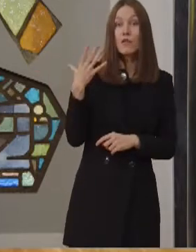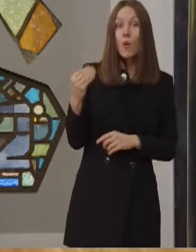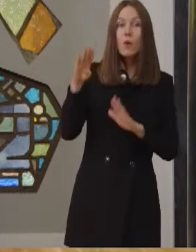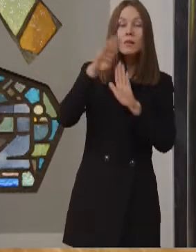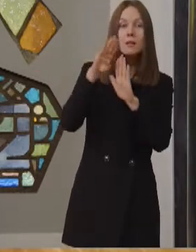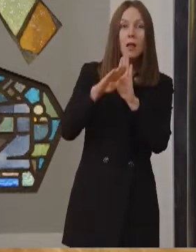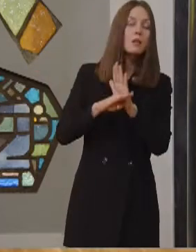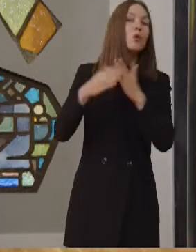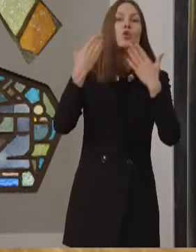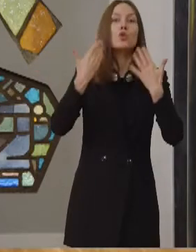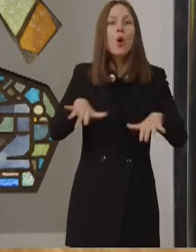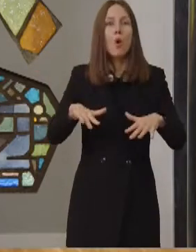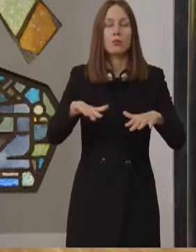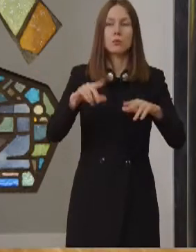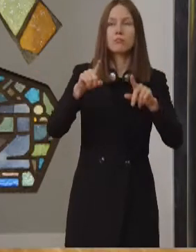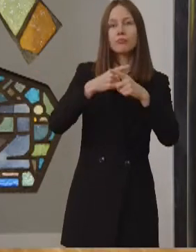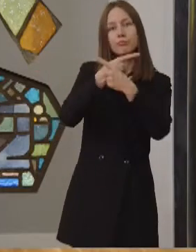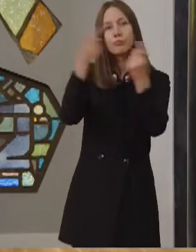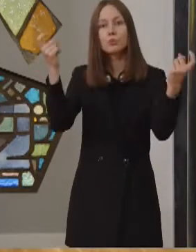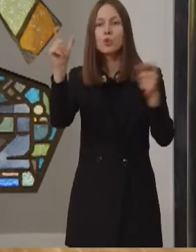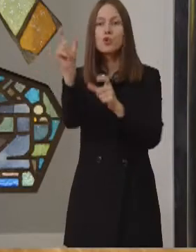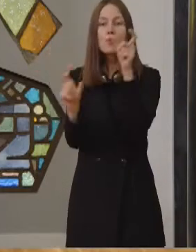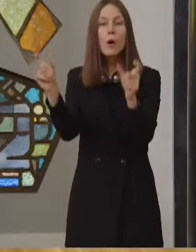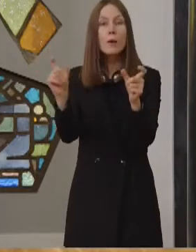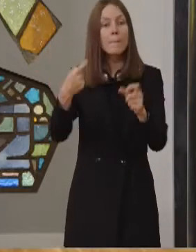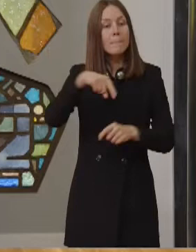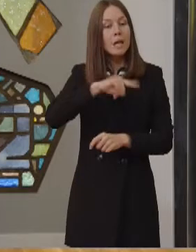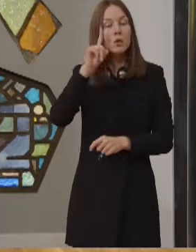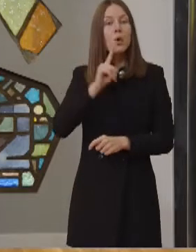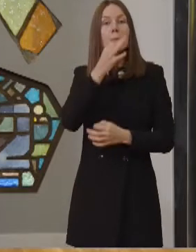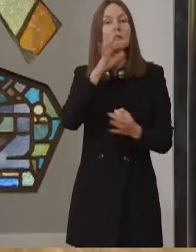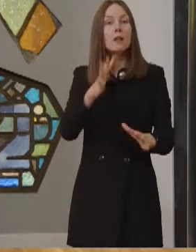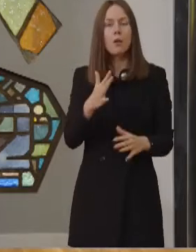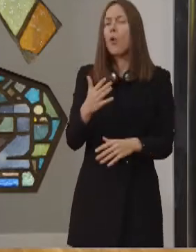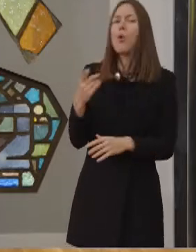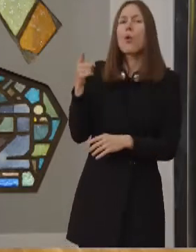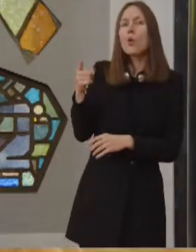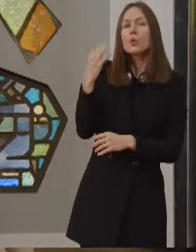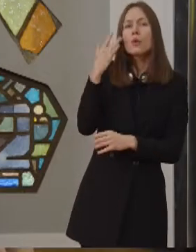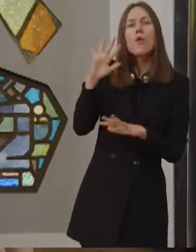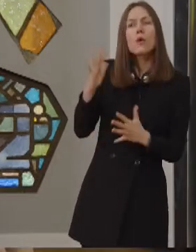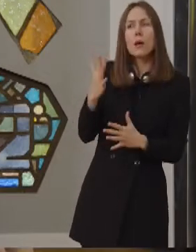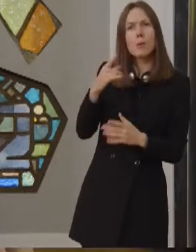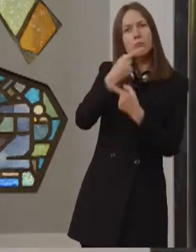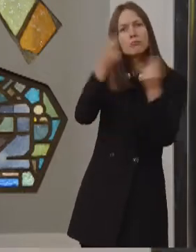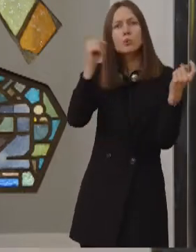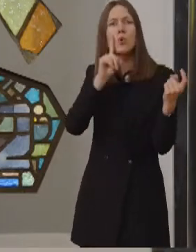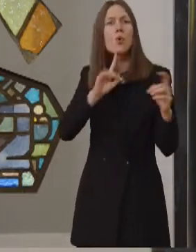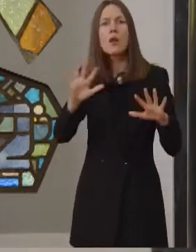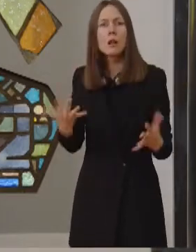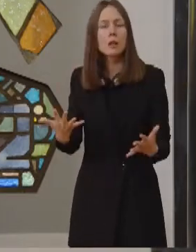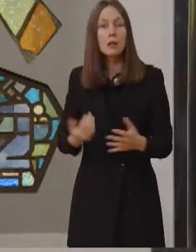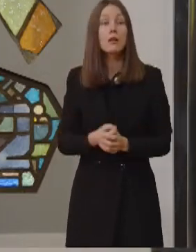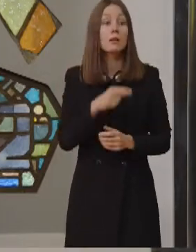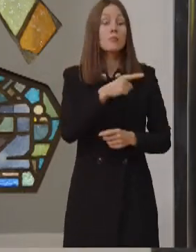when it comes to the message of the law on partnership, I don't think it's the right message. So what do you think